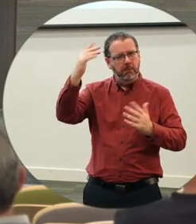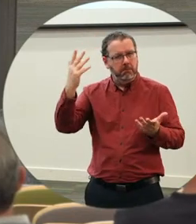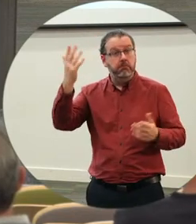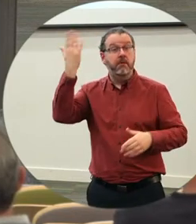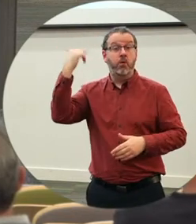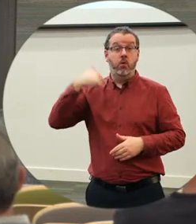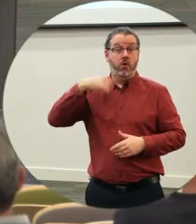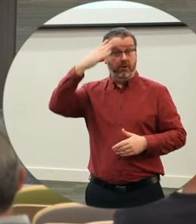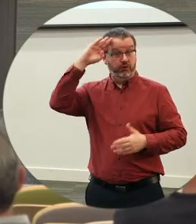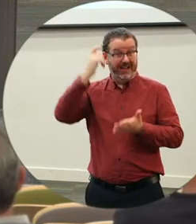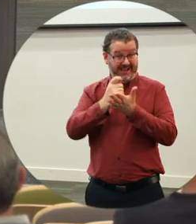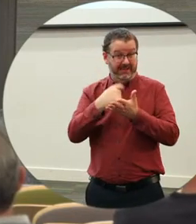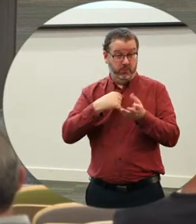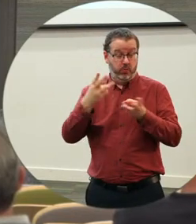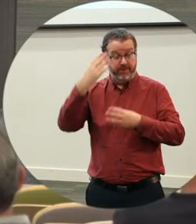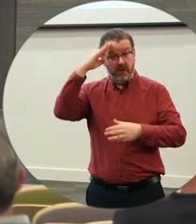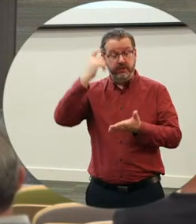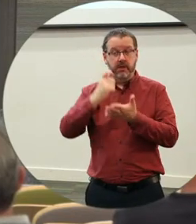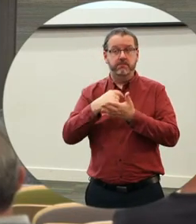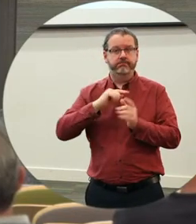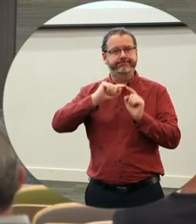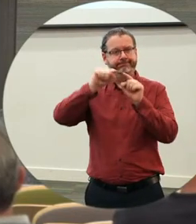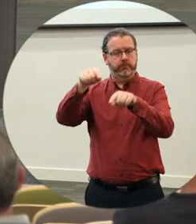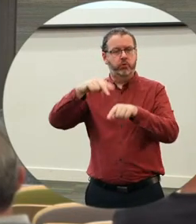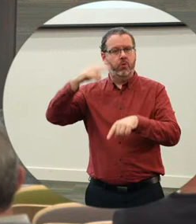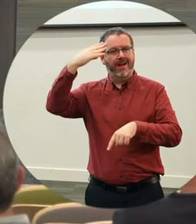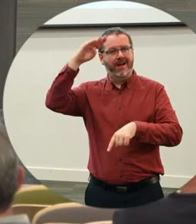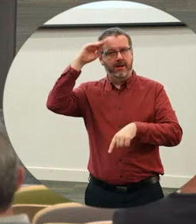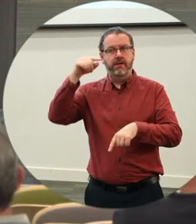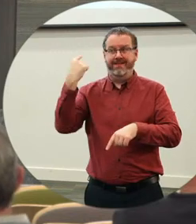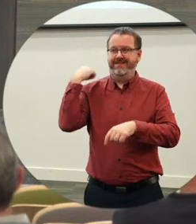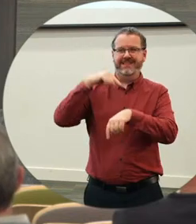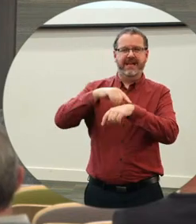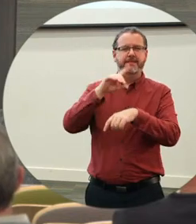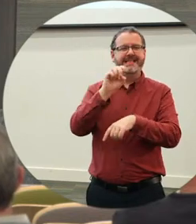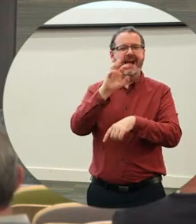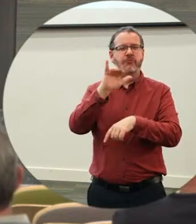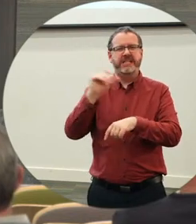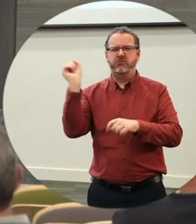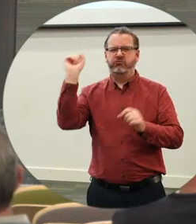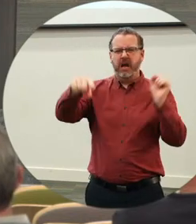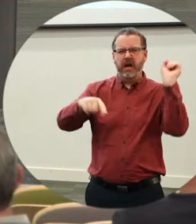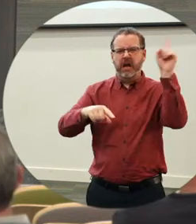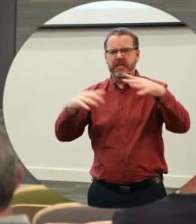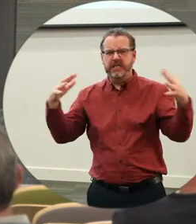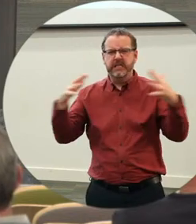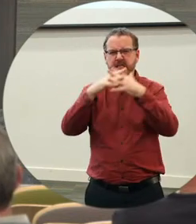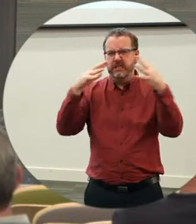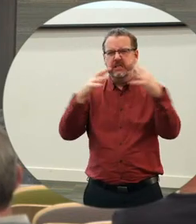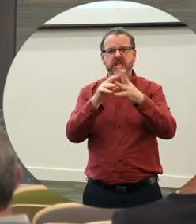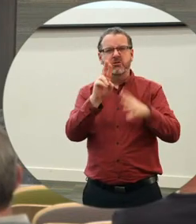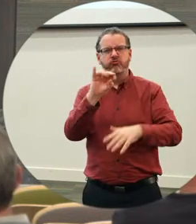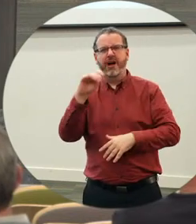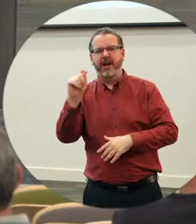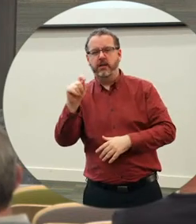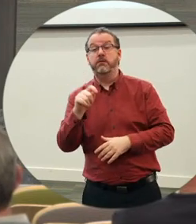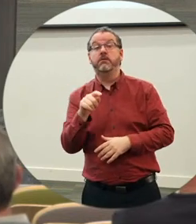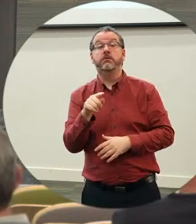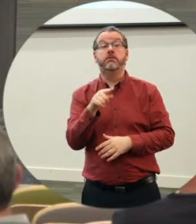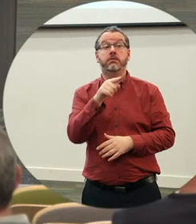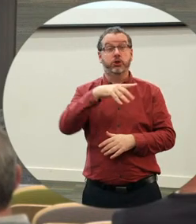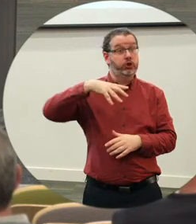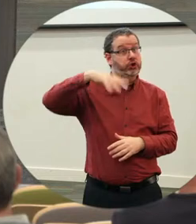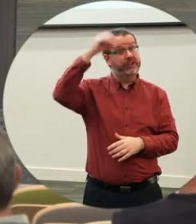Times covering the rioting in Derry in the early 70s, and the chief superintendent there